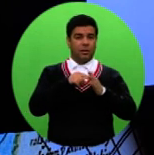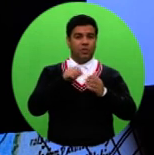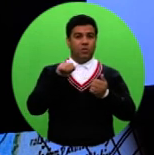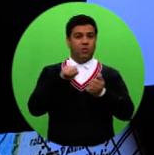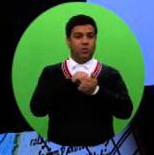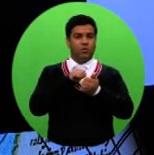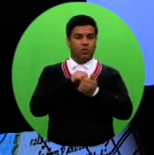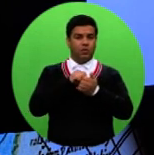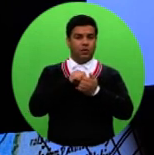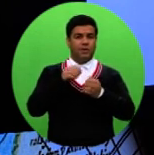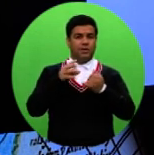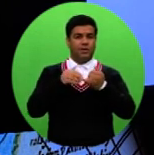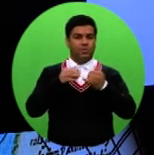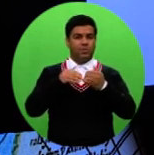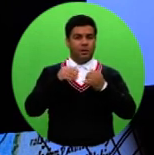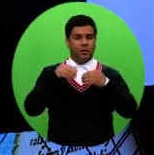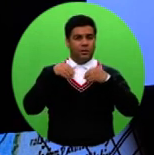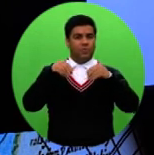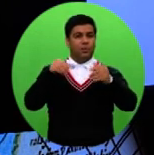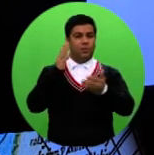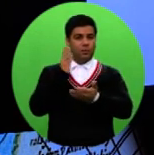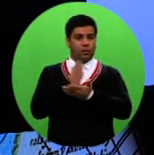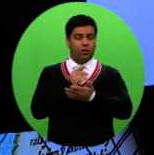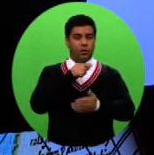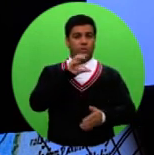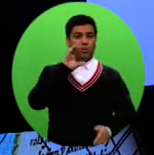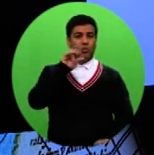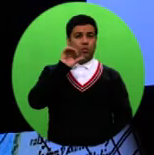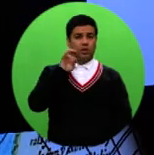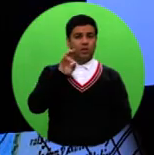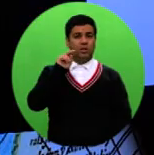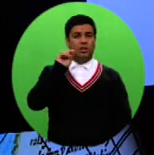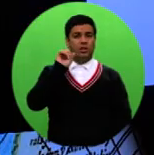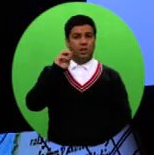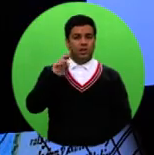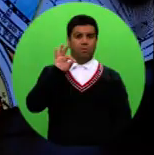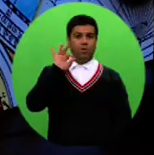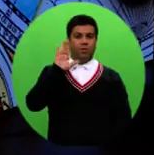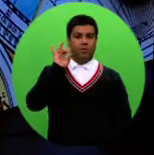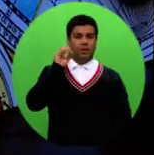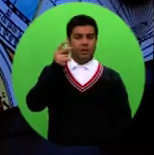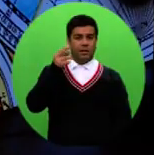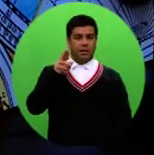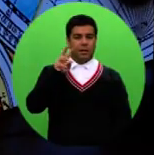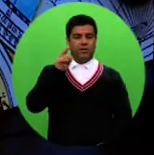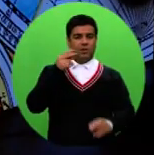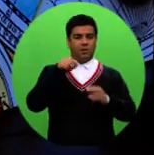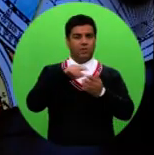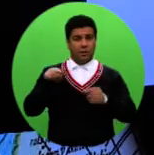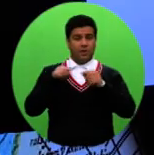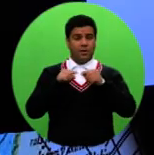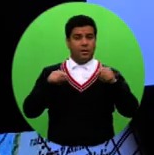Kabir cho'lining janubiy qismlari Sudan, Chad, Niger, Mali, Mavritaniya